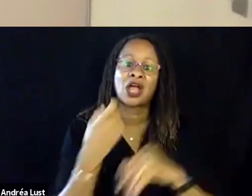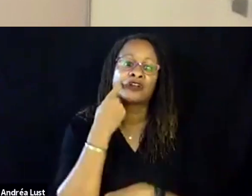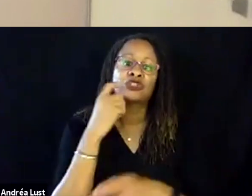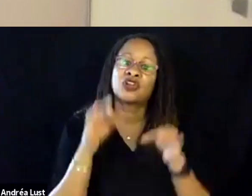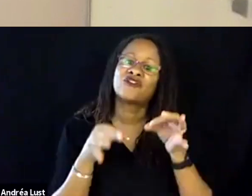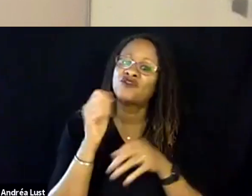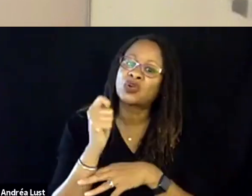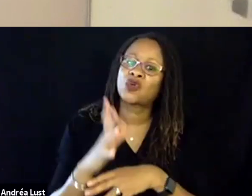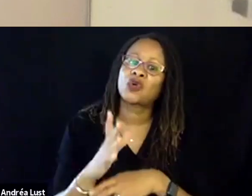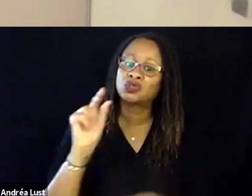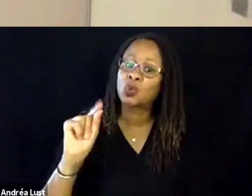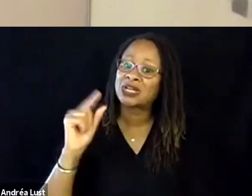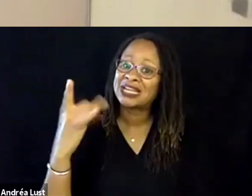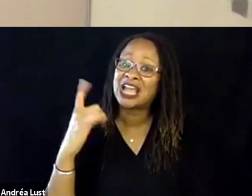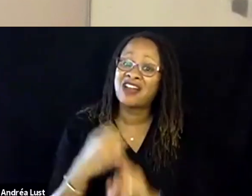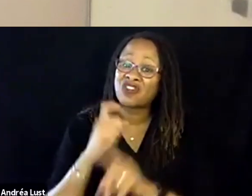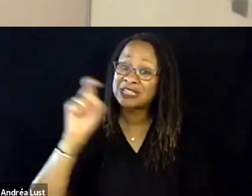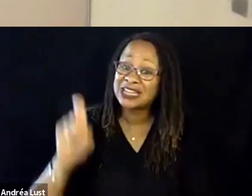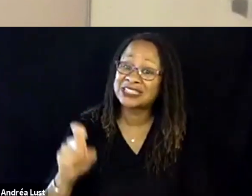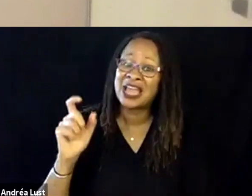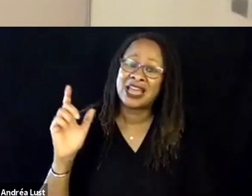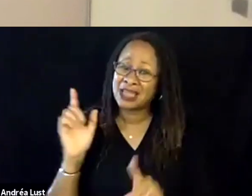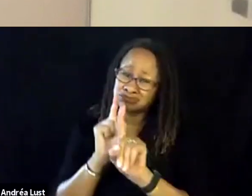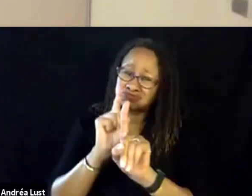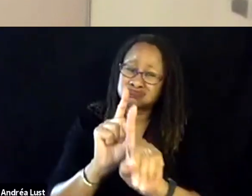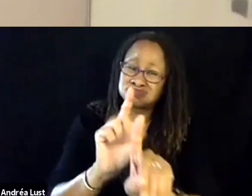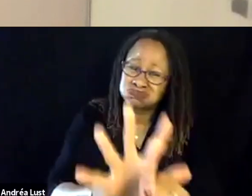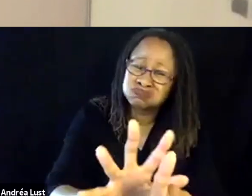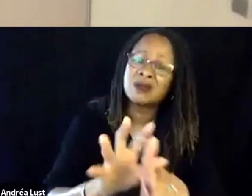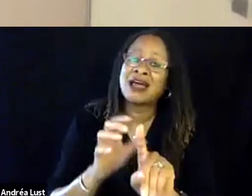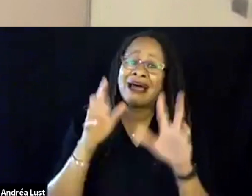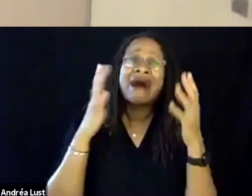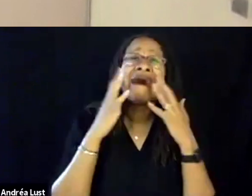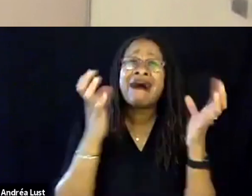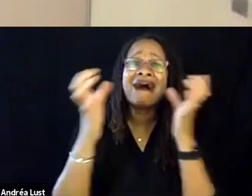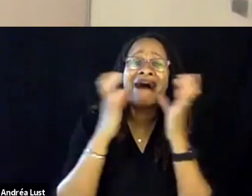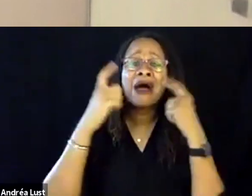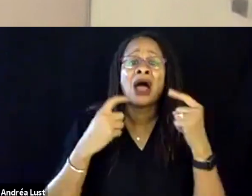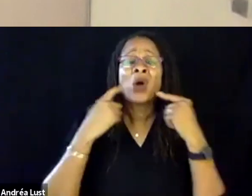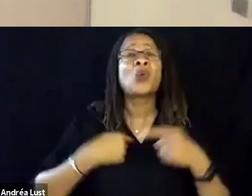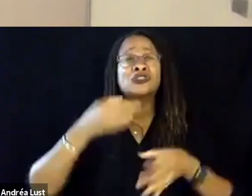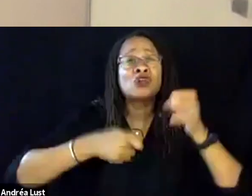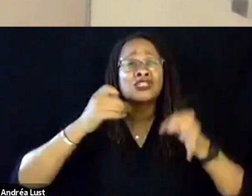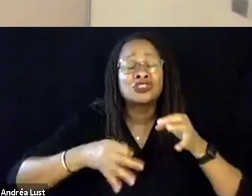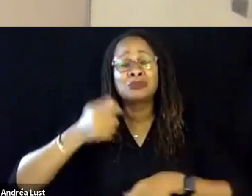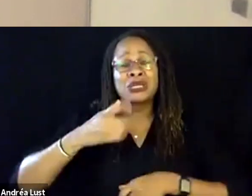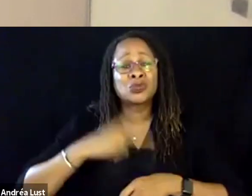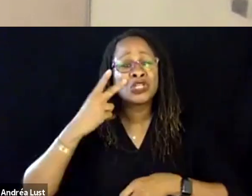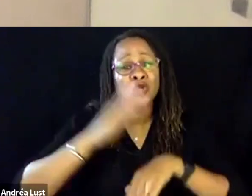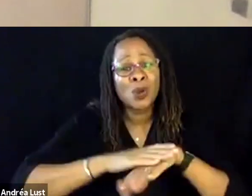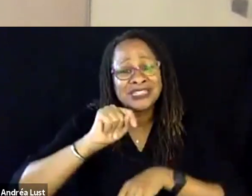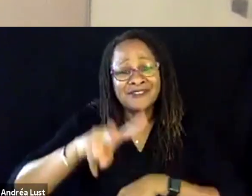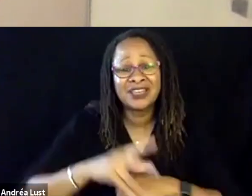in 2018, 5 from Texas, and they run me down in the street and start screaming and crying and say, we're judges because we saw. Let me tell you